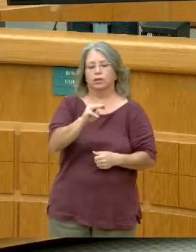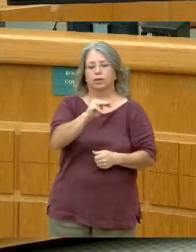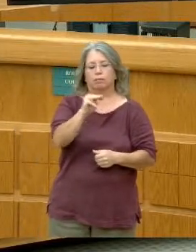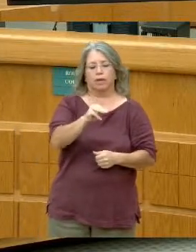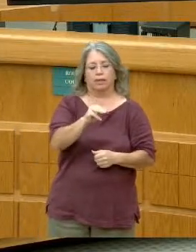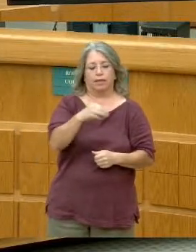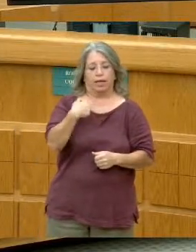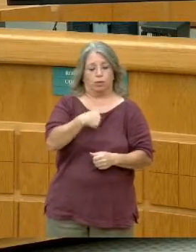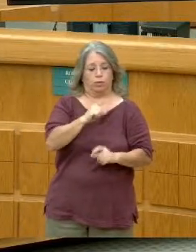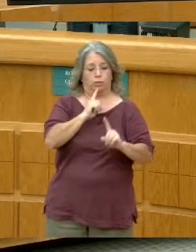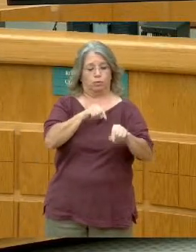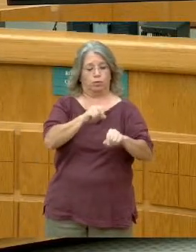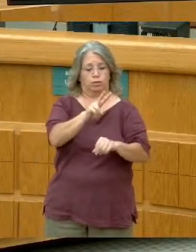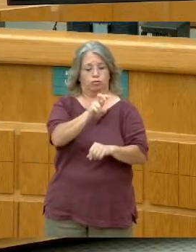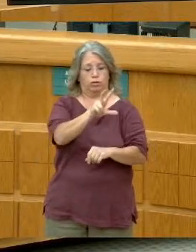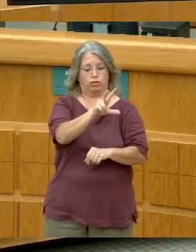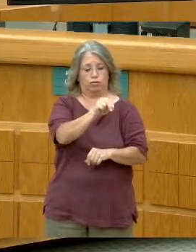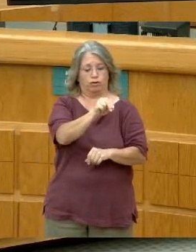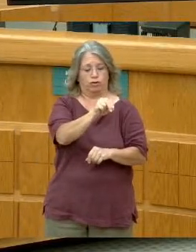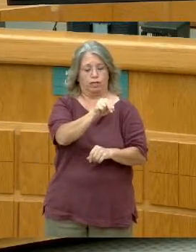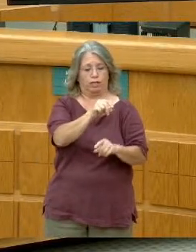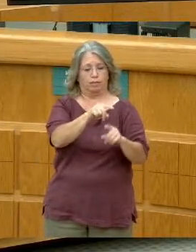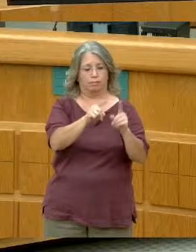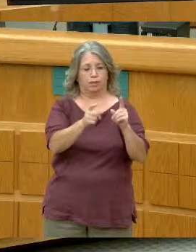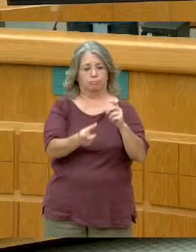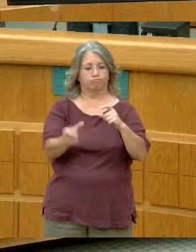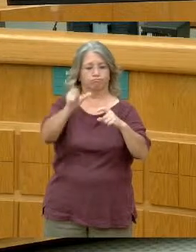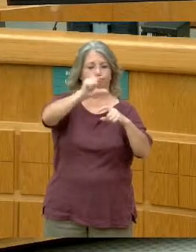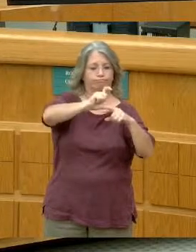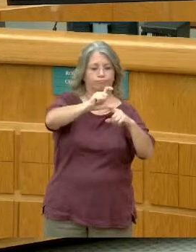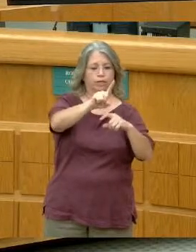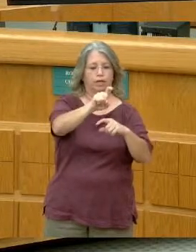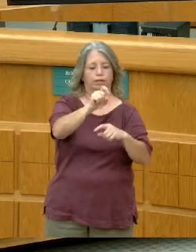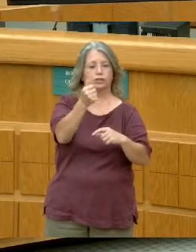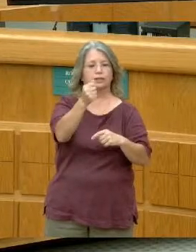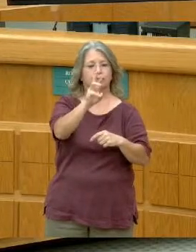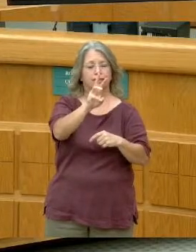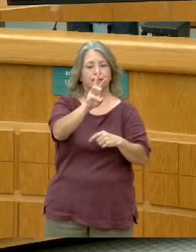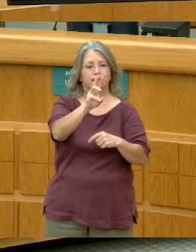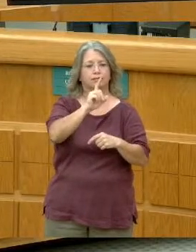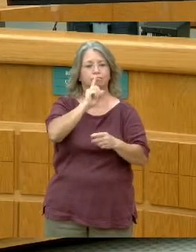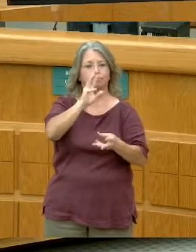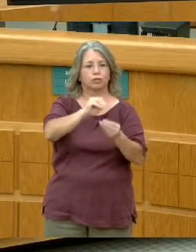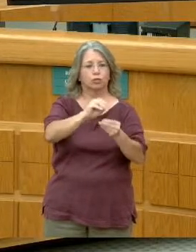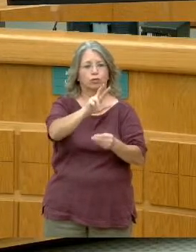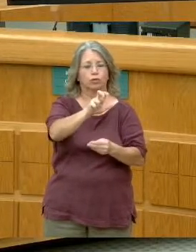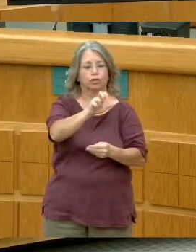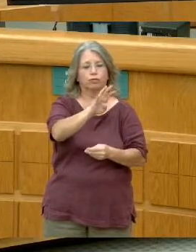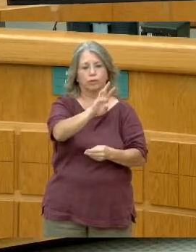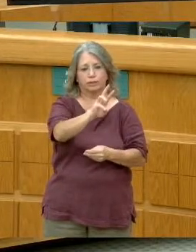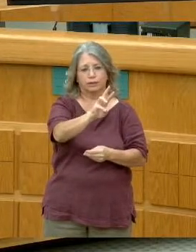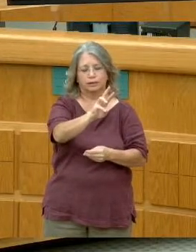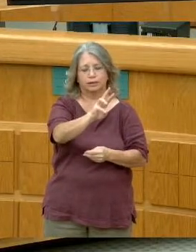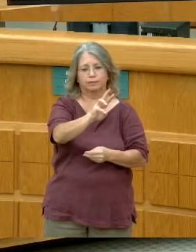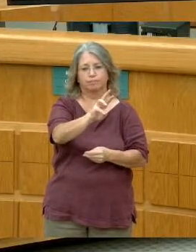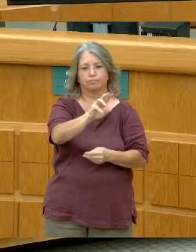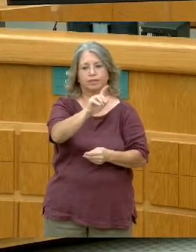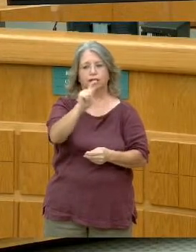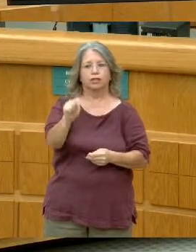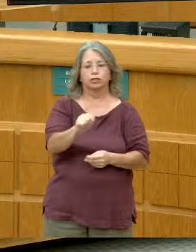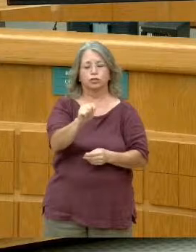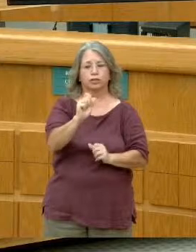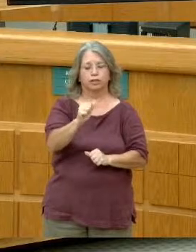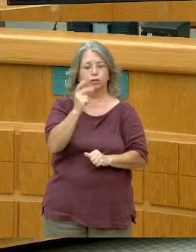230. But with 116 additional cases, really the number of cases that day was 346. Tuesday, you